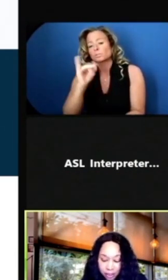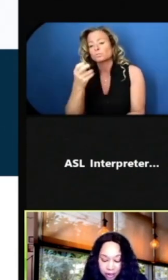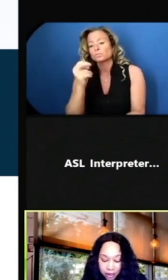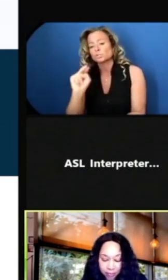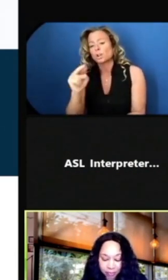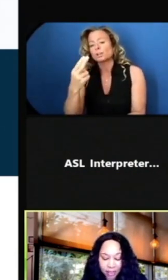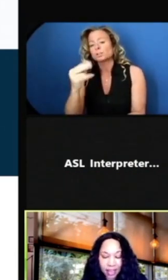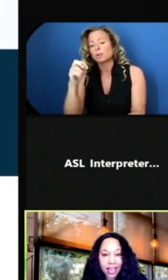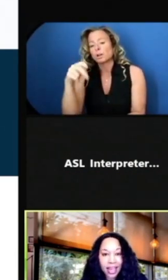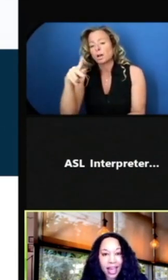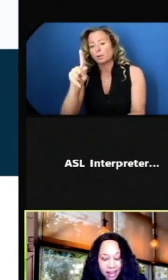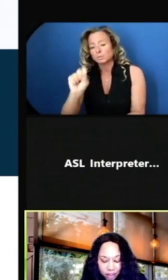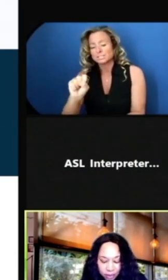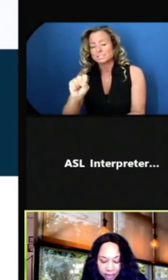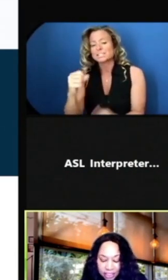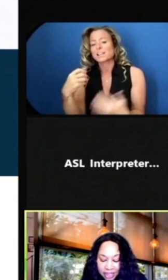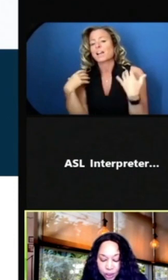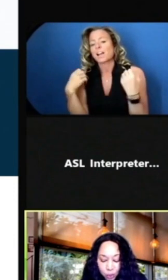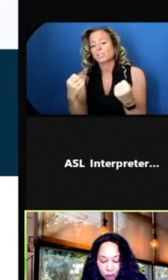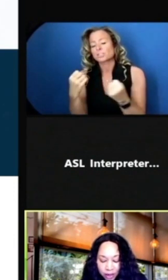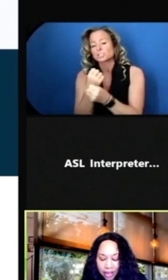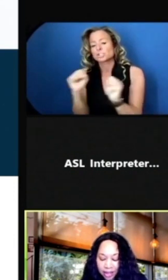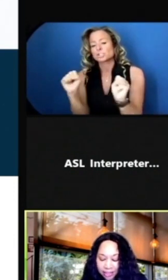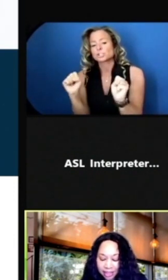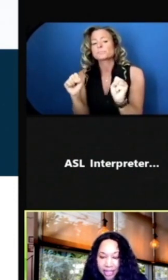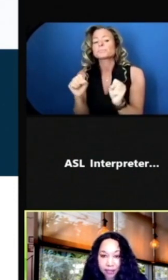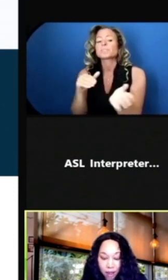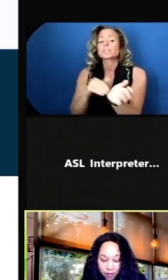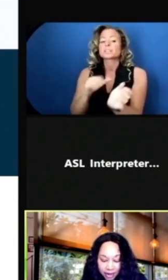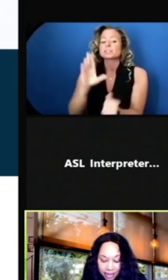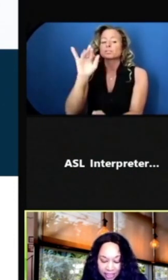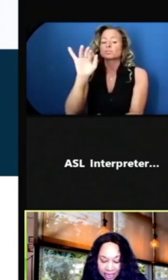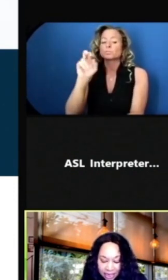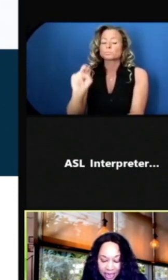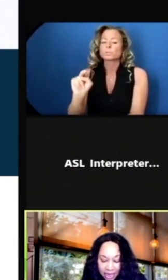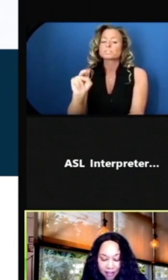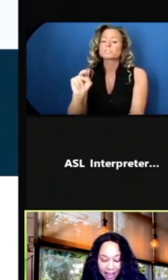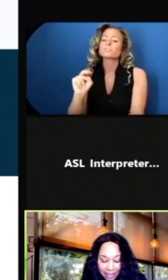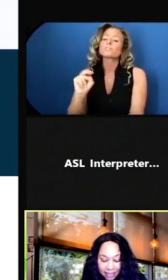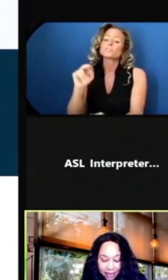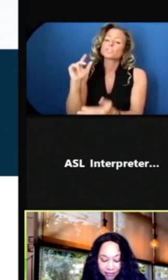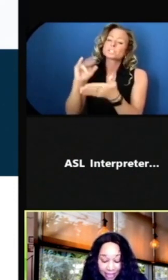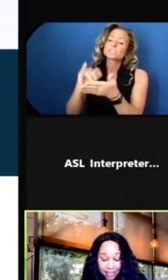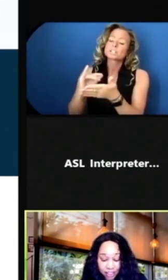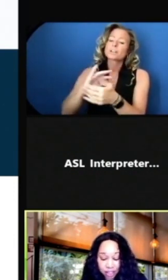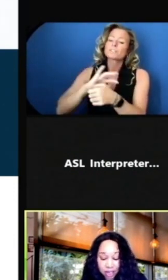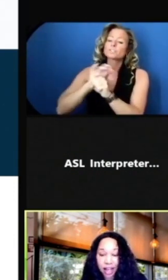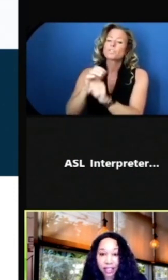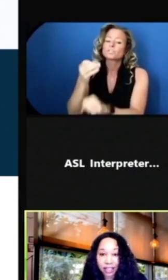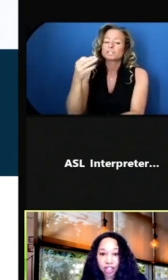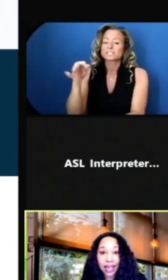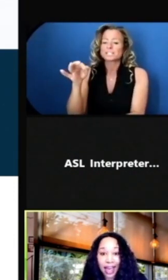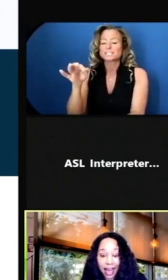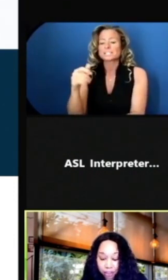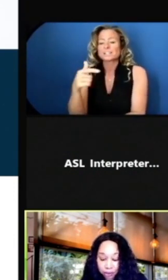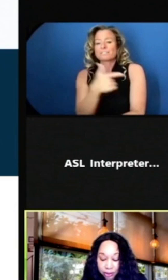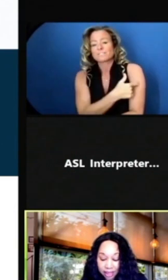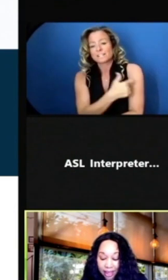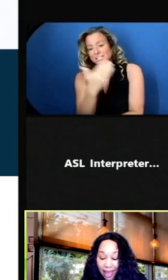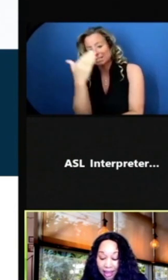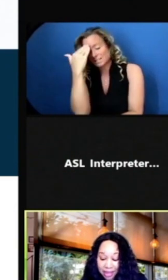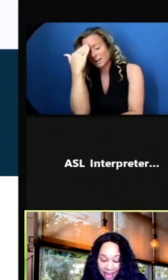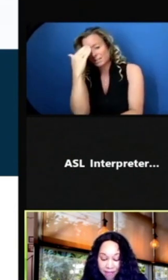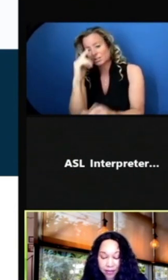Health Security. And Dr. Brunson is working on a study of COVID-19 vaccination knowledge,